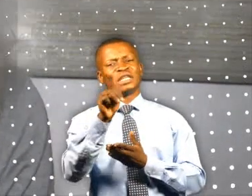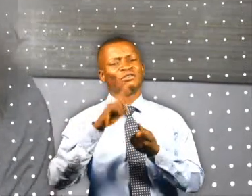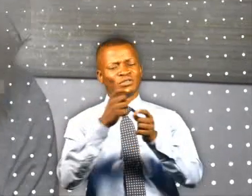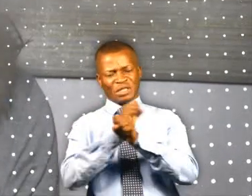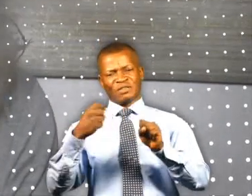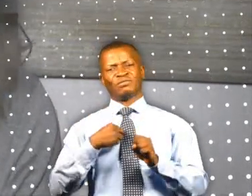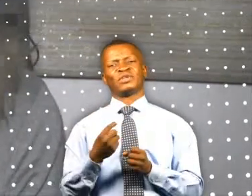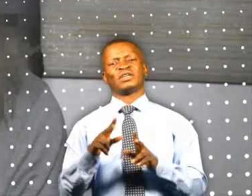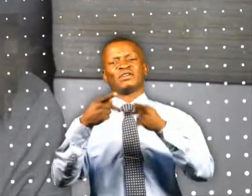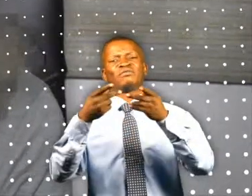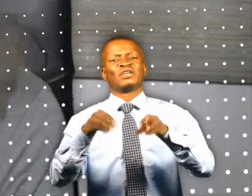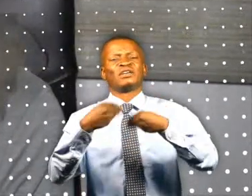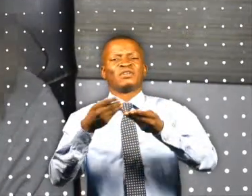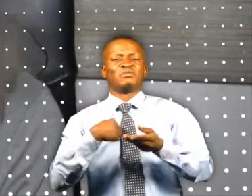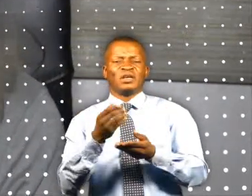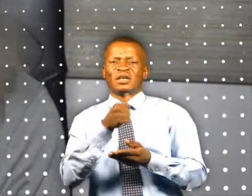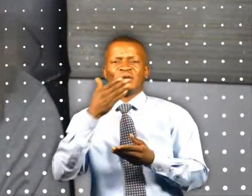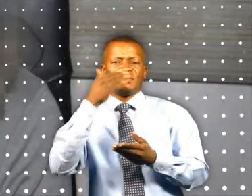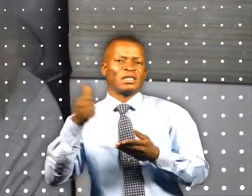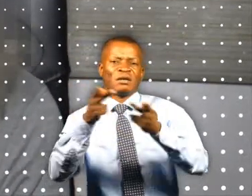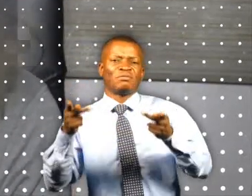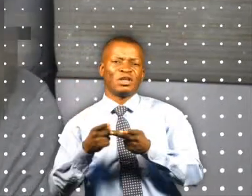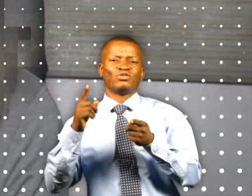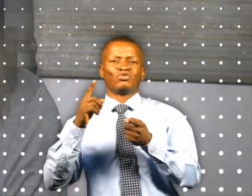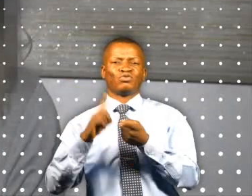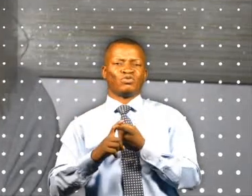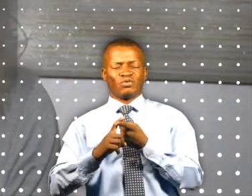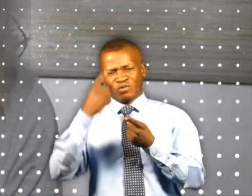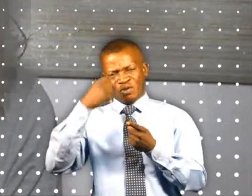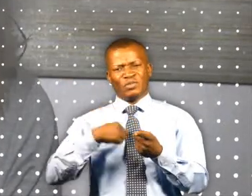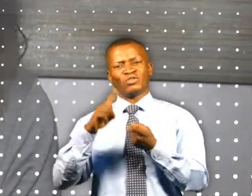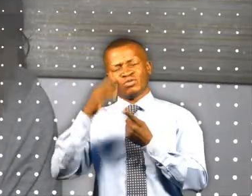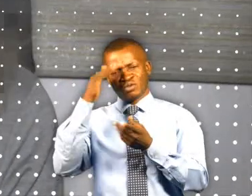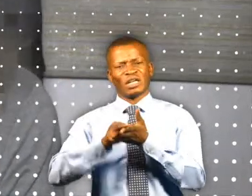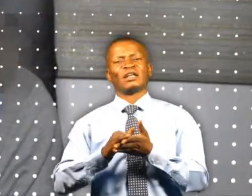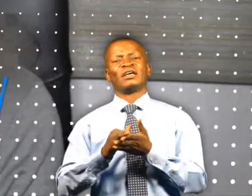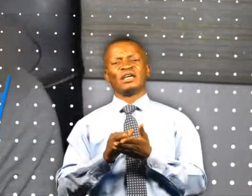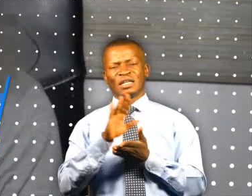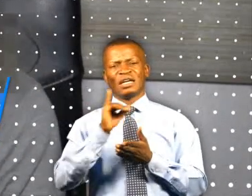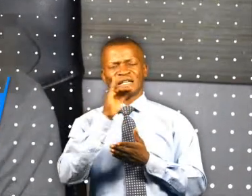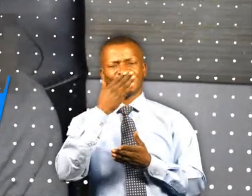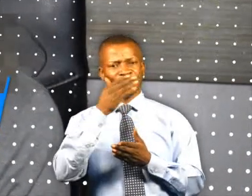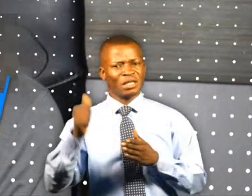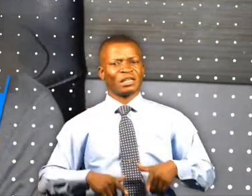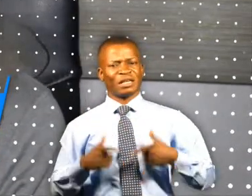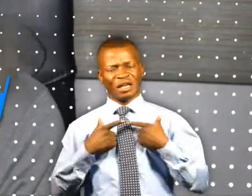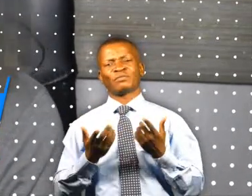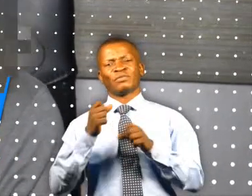for giving me a better place, for making me to to know that there is a better